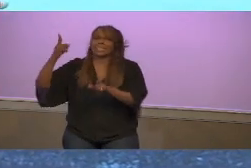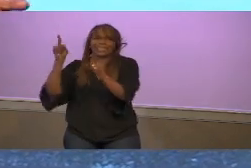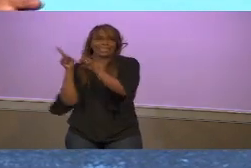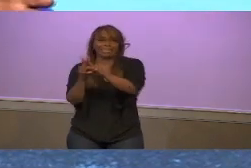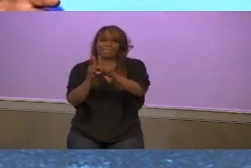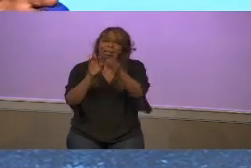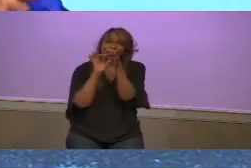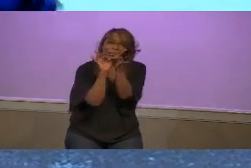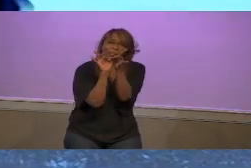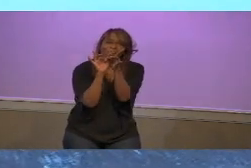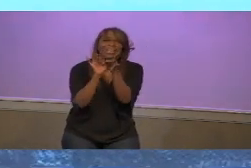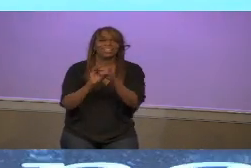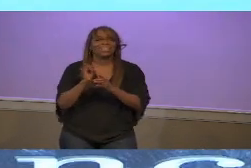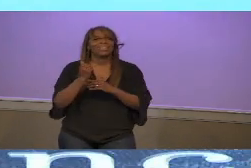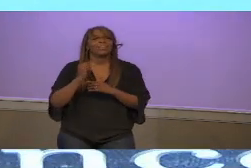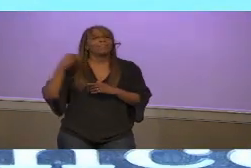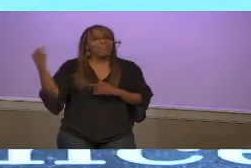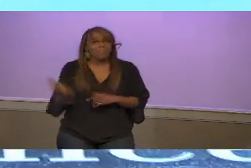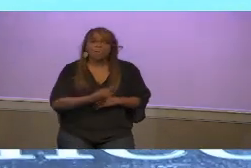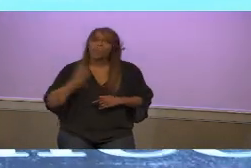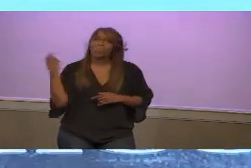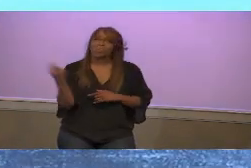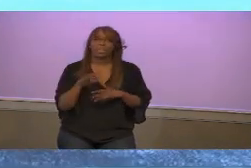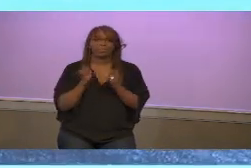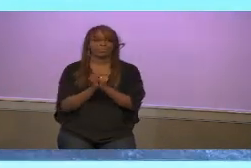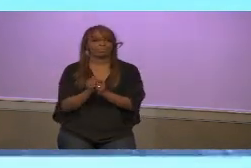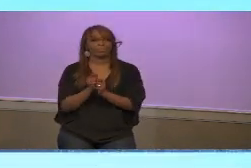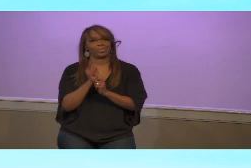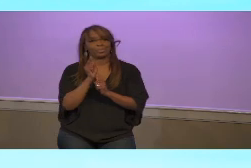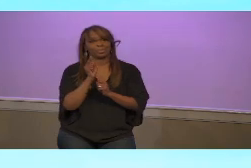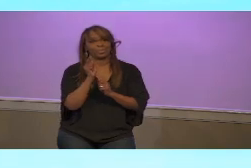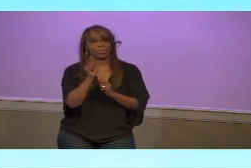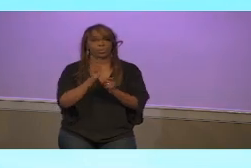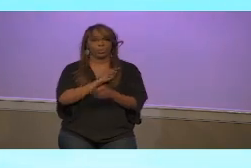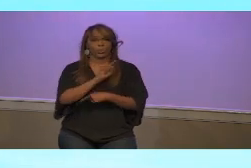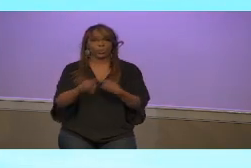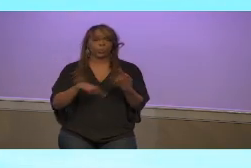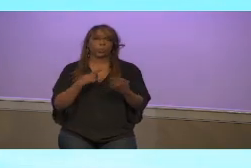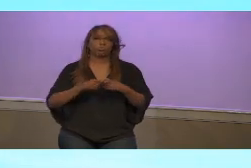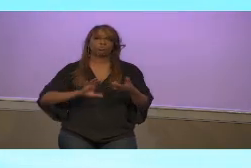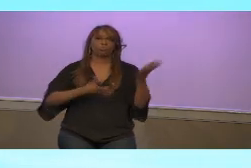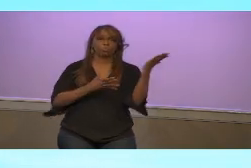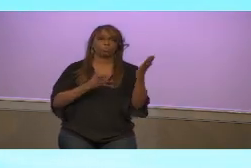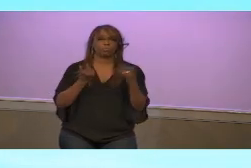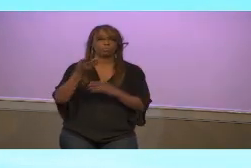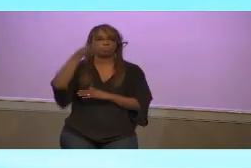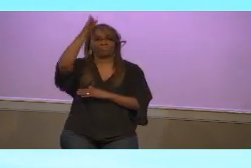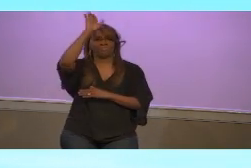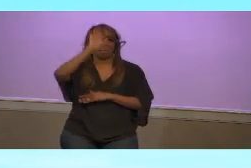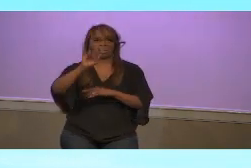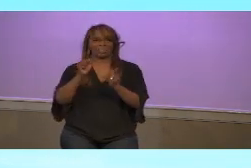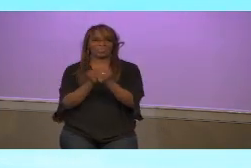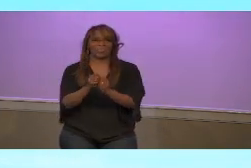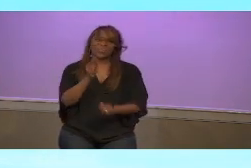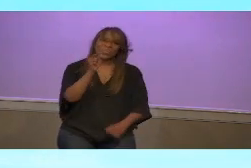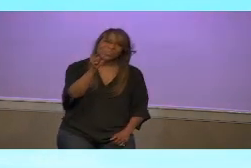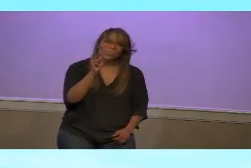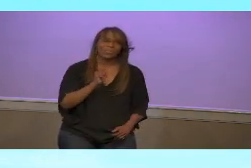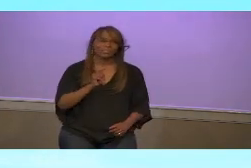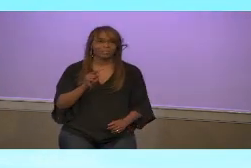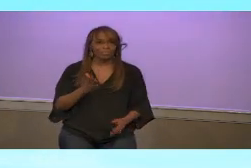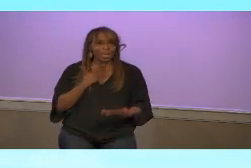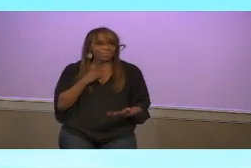God that will always be present in your time of trouble? Aren't you glad to